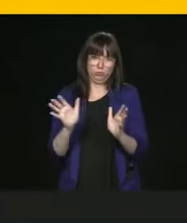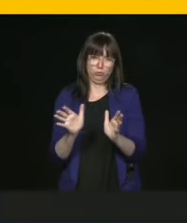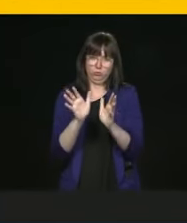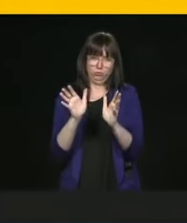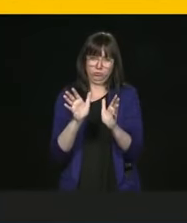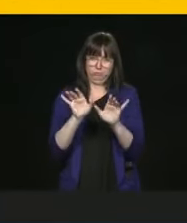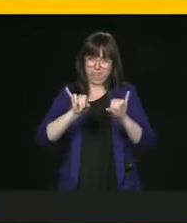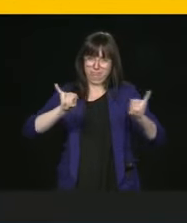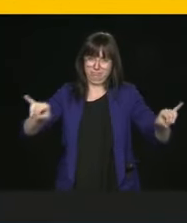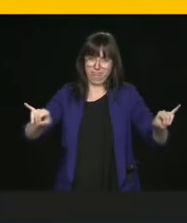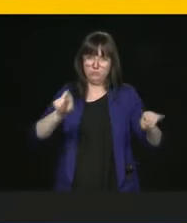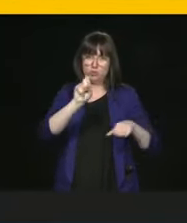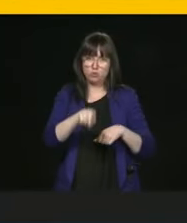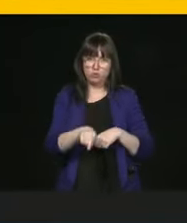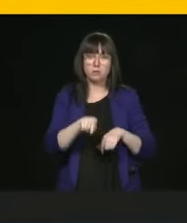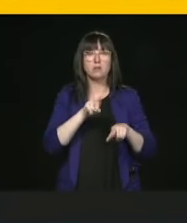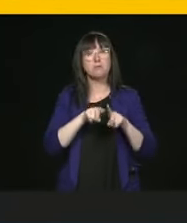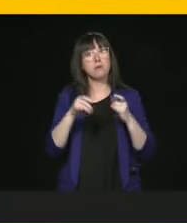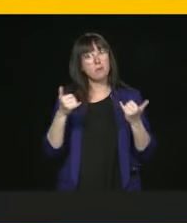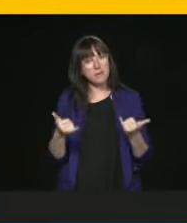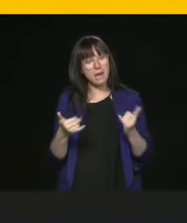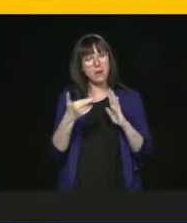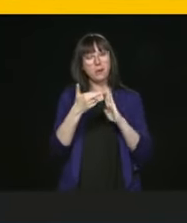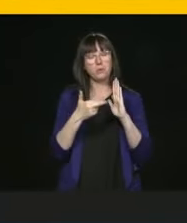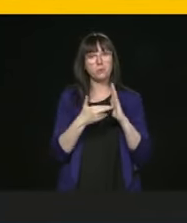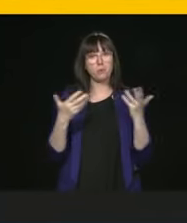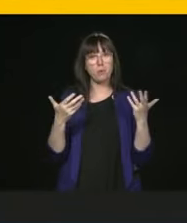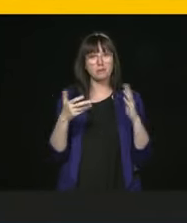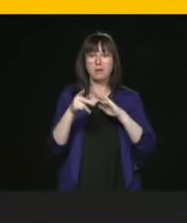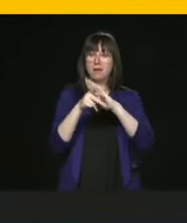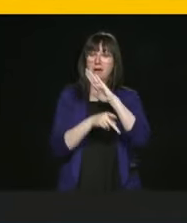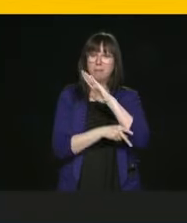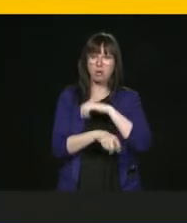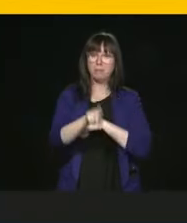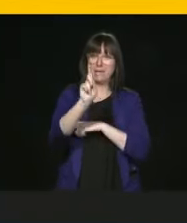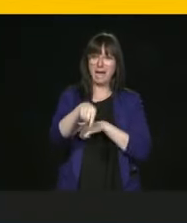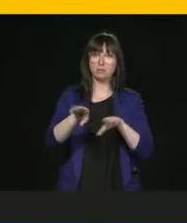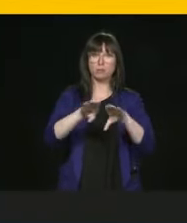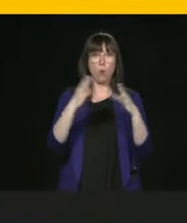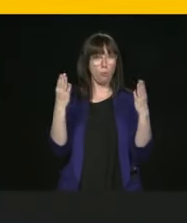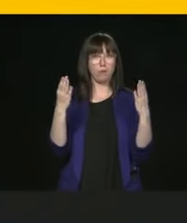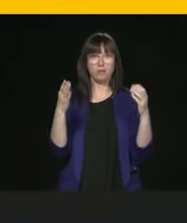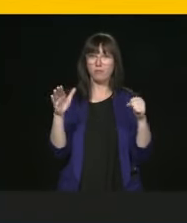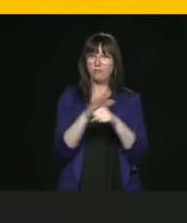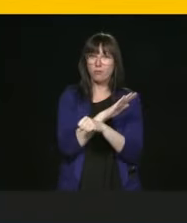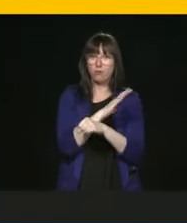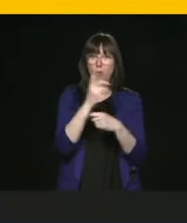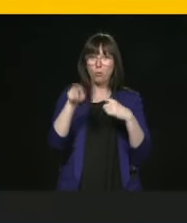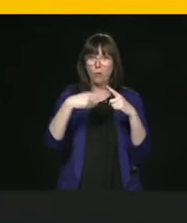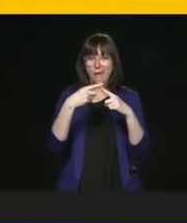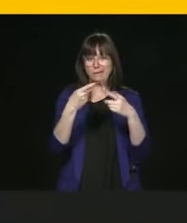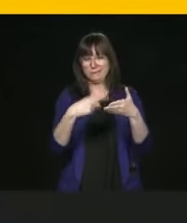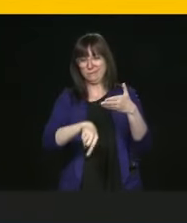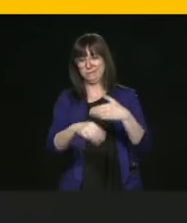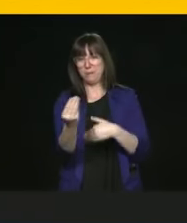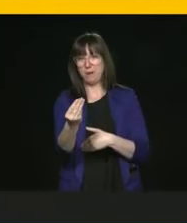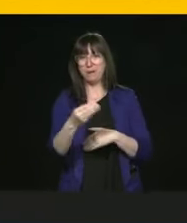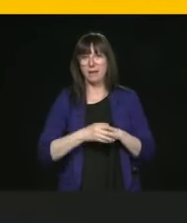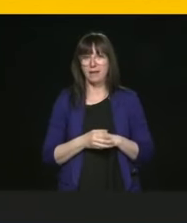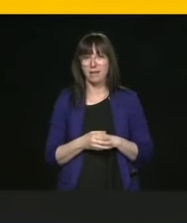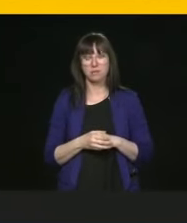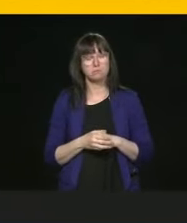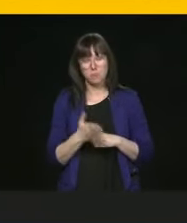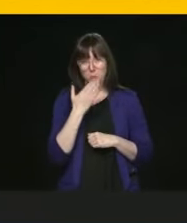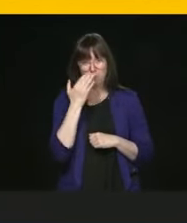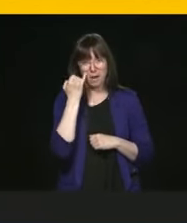But right now, on the books, the rule is Parliament needs to reopen fully on Monday. That's obviously not a good idea,